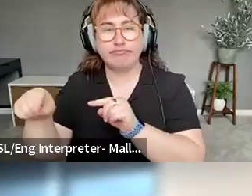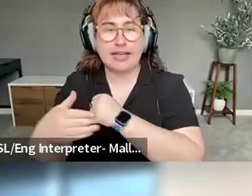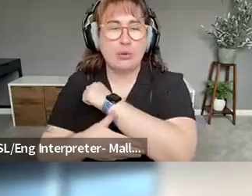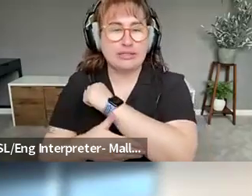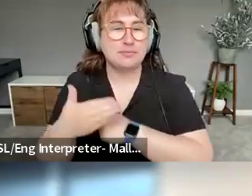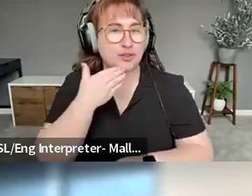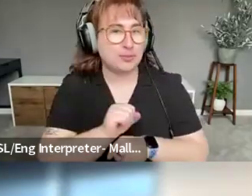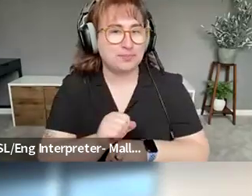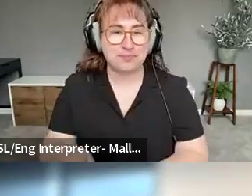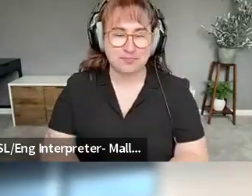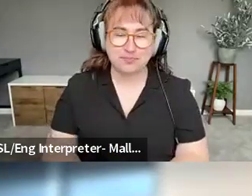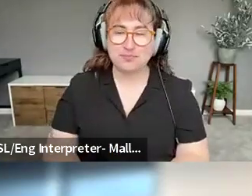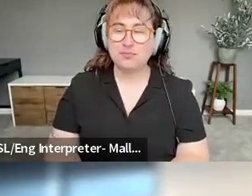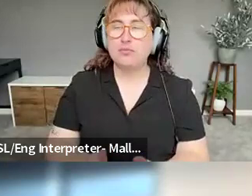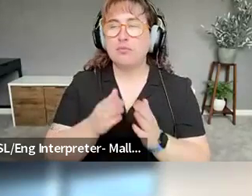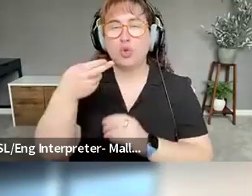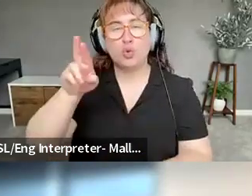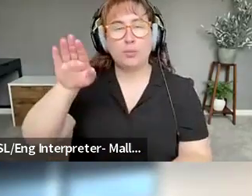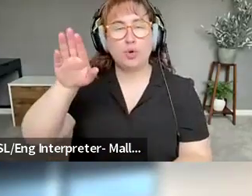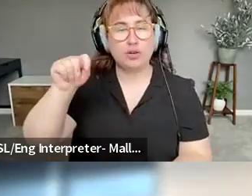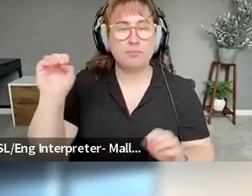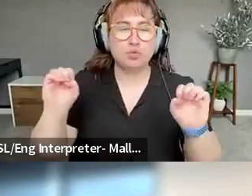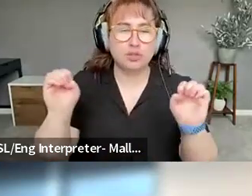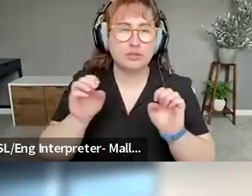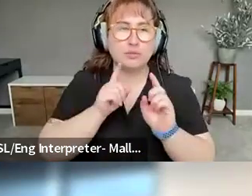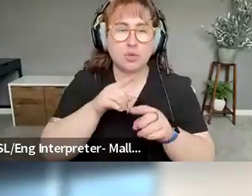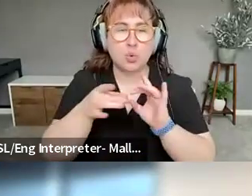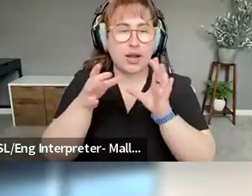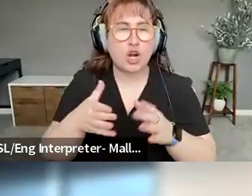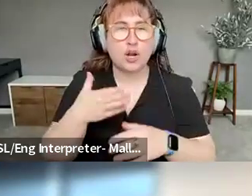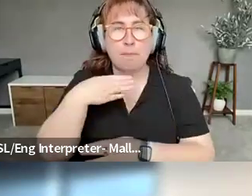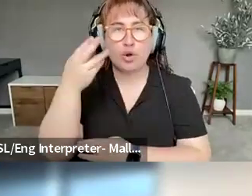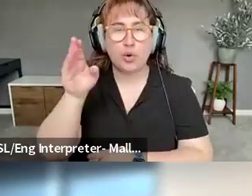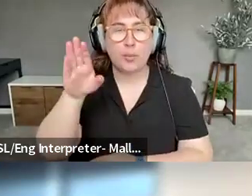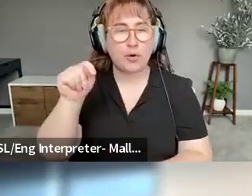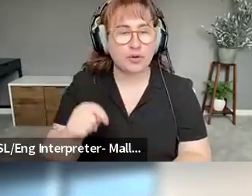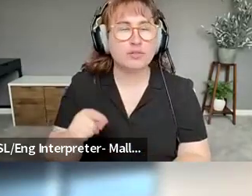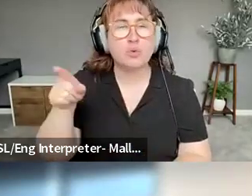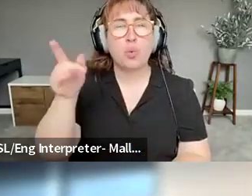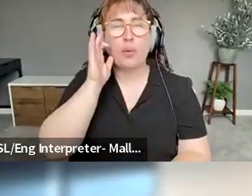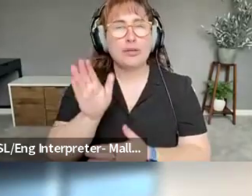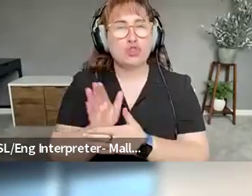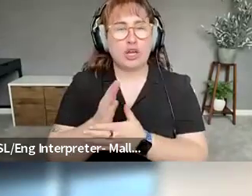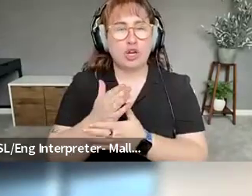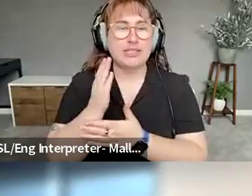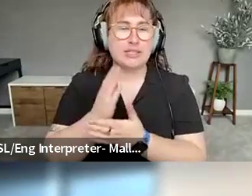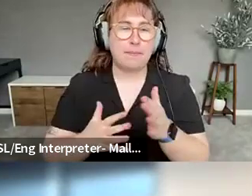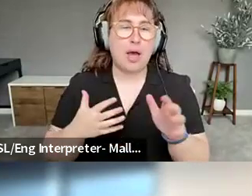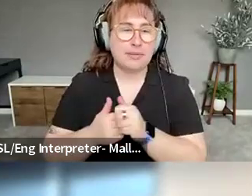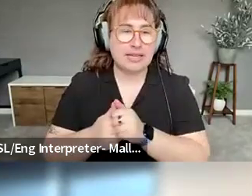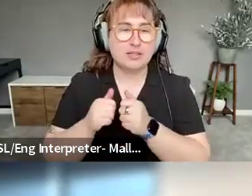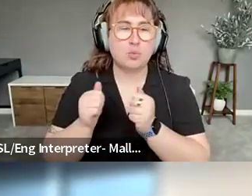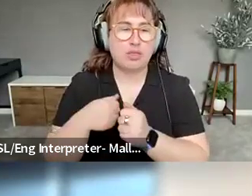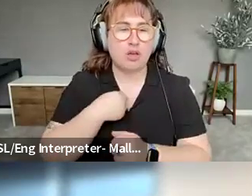Tom. We also have Hubert, our emergency response coordinator. Good morning, Hubert. He will be sharing some updates with us